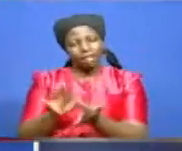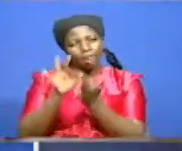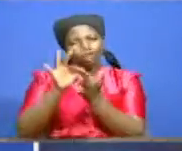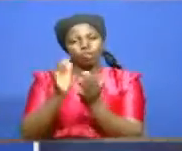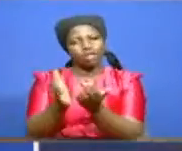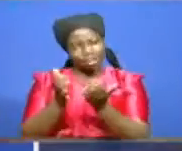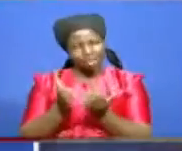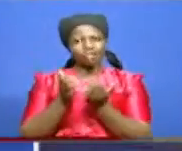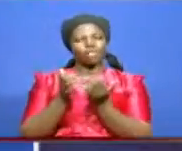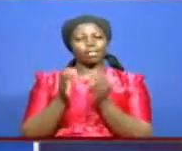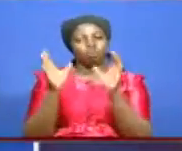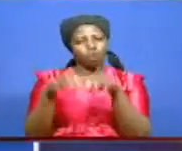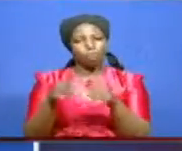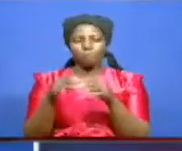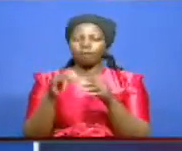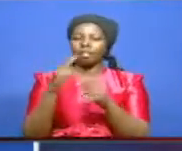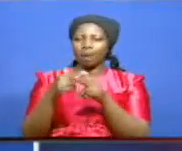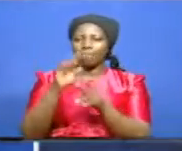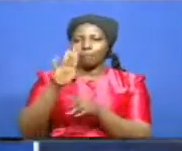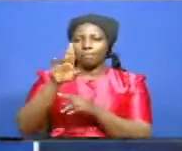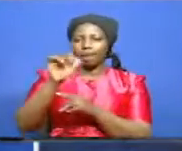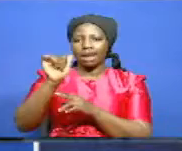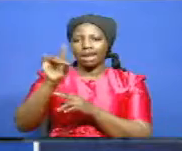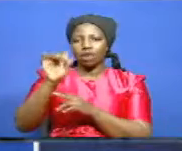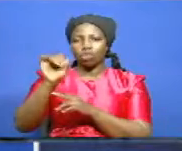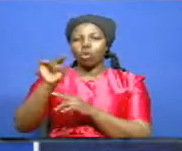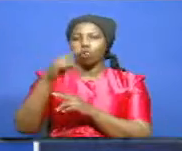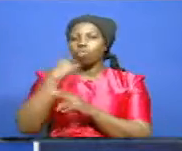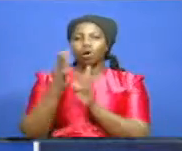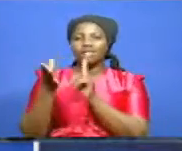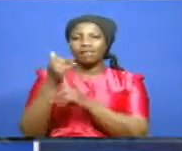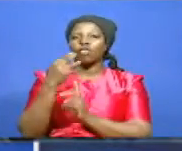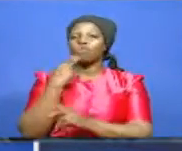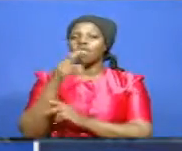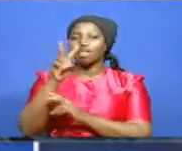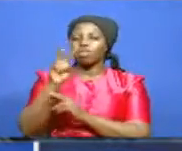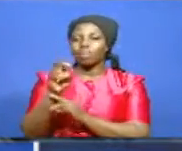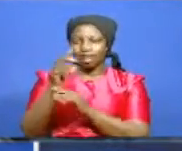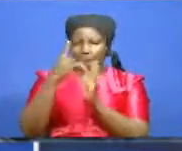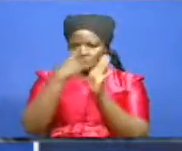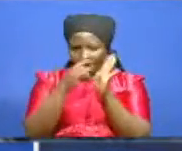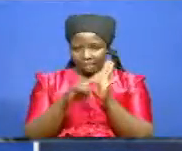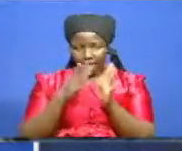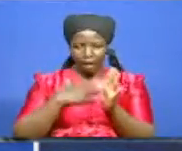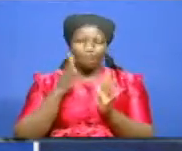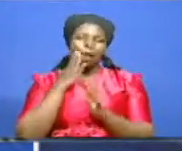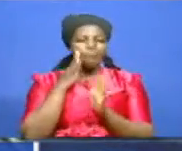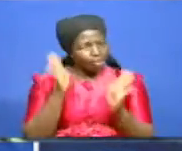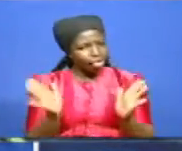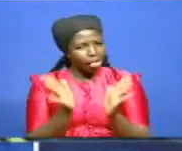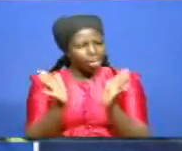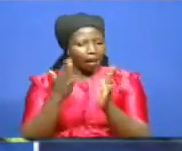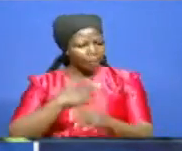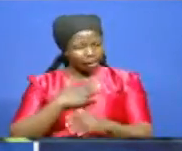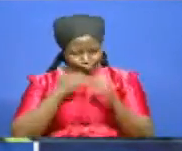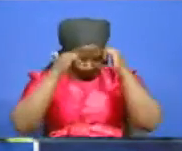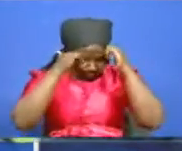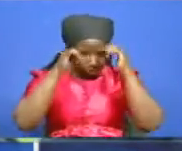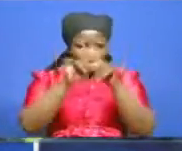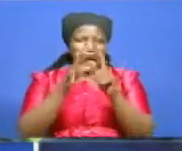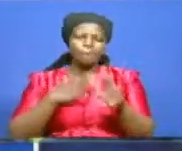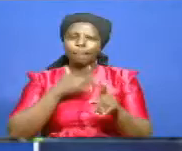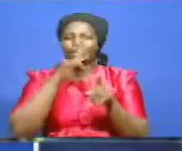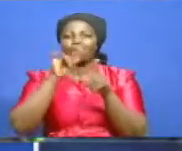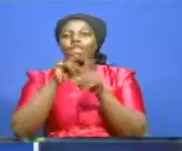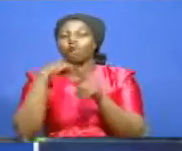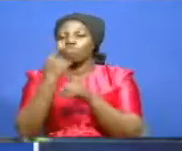Otundo, who scored 420 marks. My mom used to encourage me to study, and my brother, who is also in Form 4, so we used